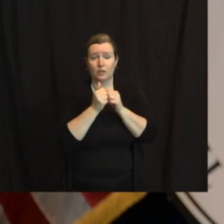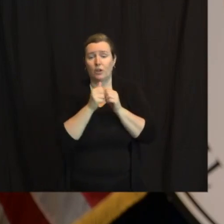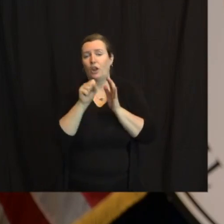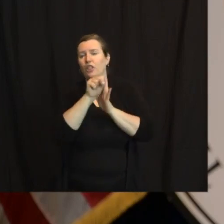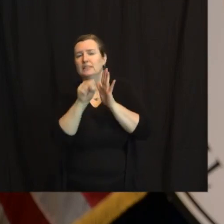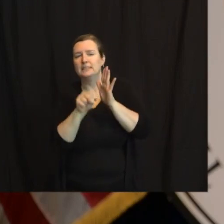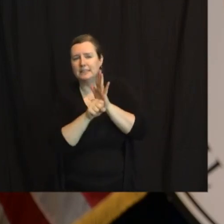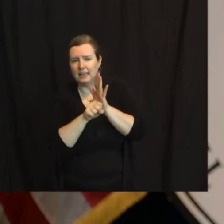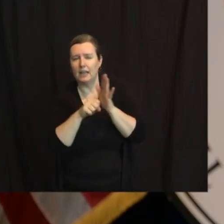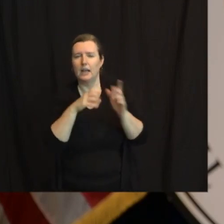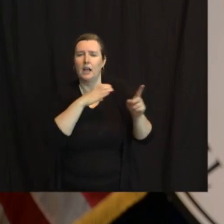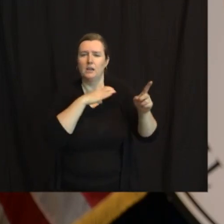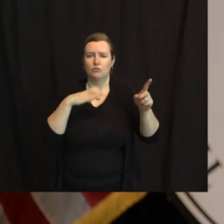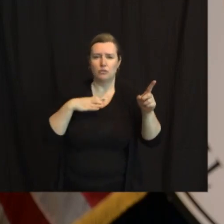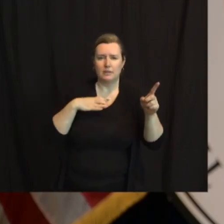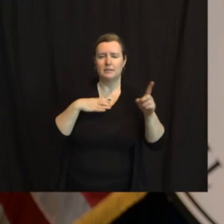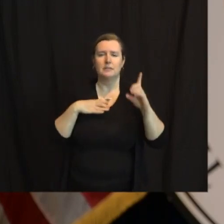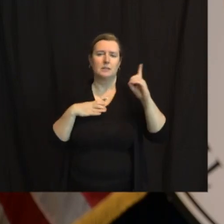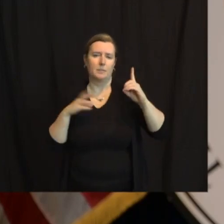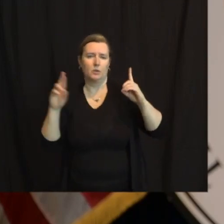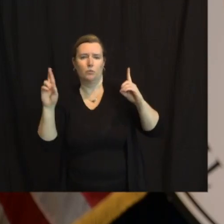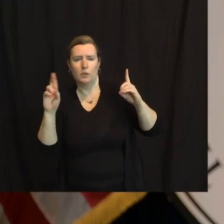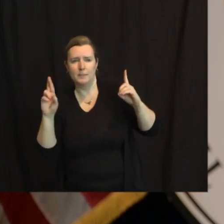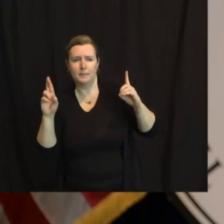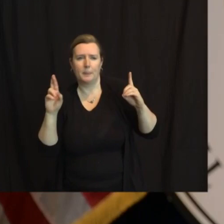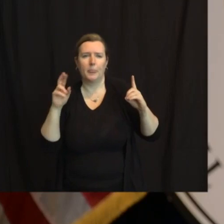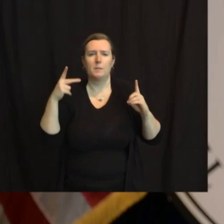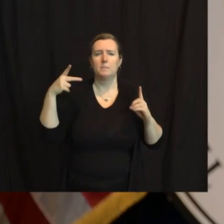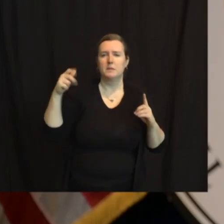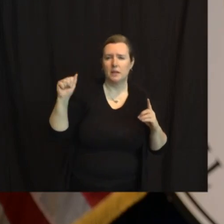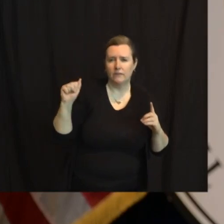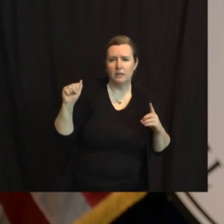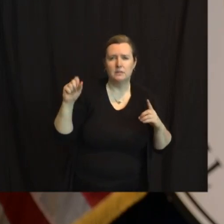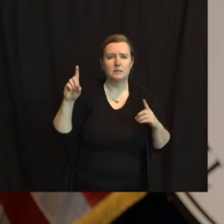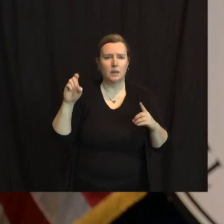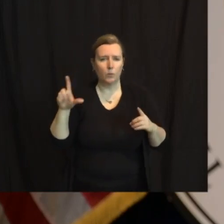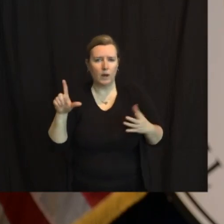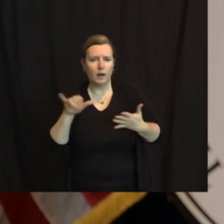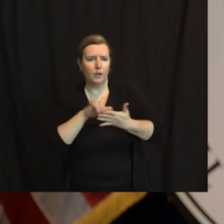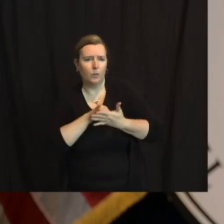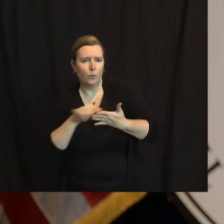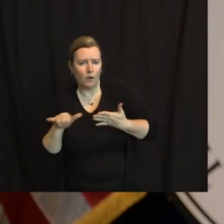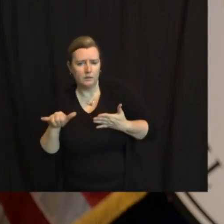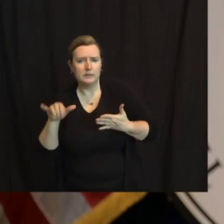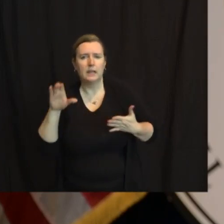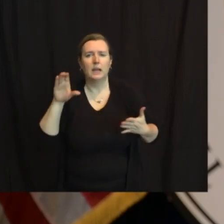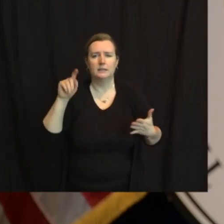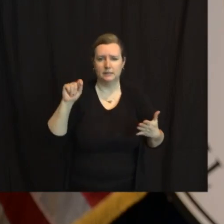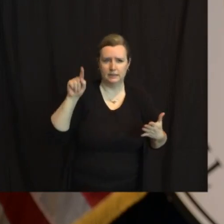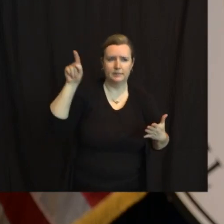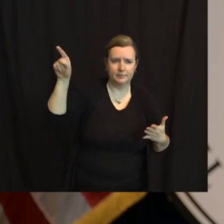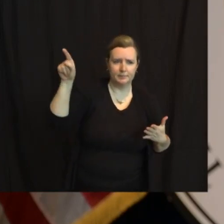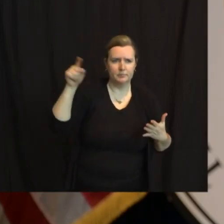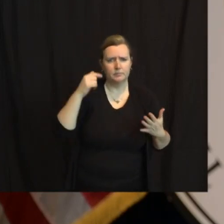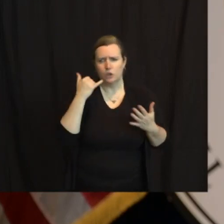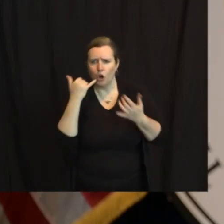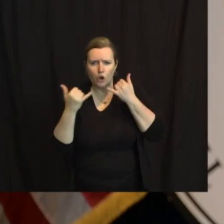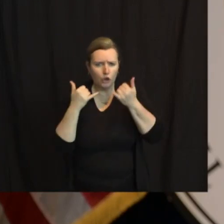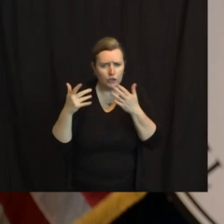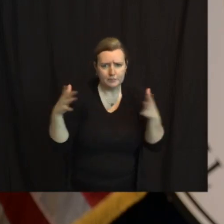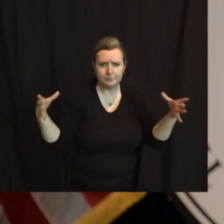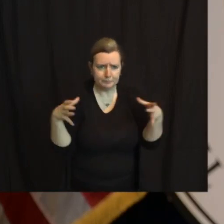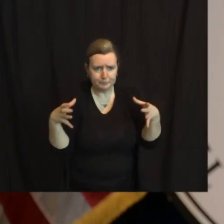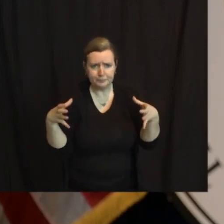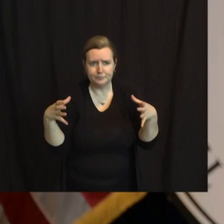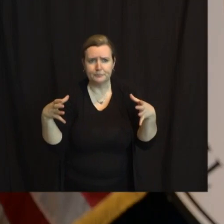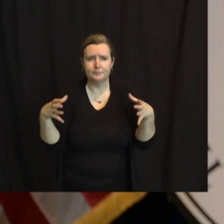think represented Delaware, Pennsylvania, New York, Connecticut, and certainly Jersey. And I want to give Mikey Sherrill a shout out.